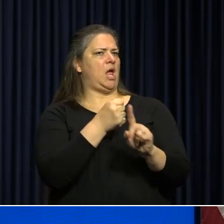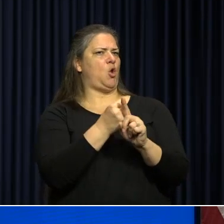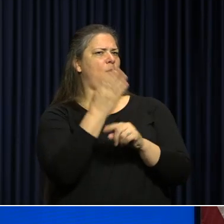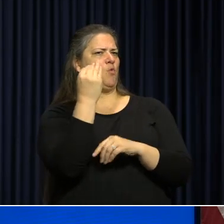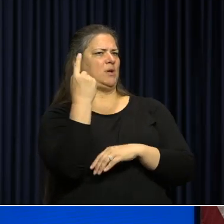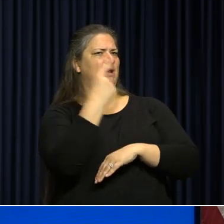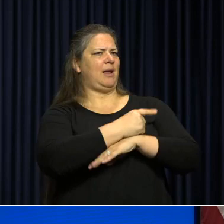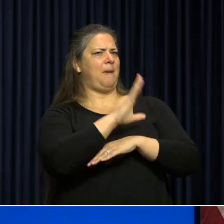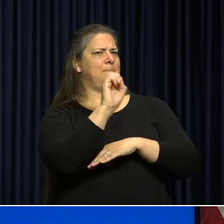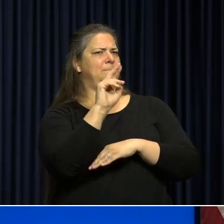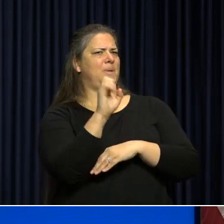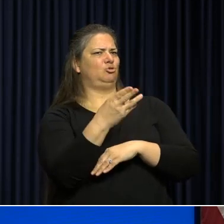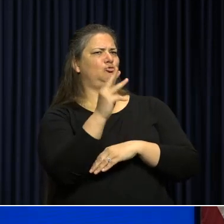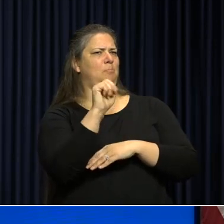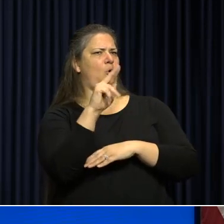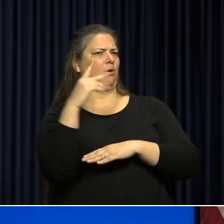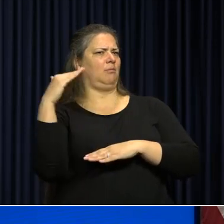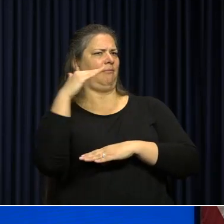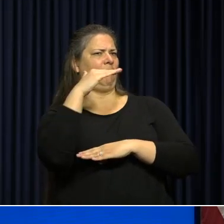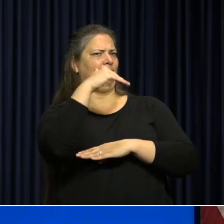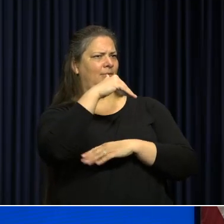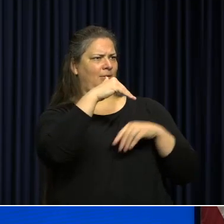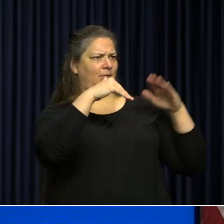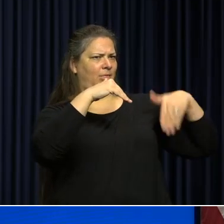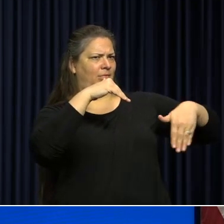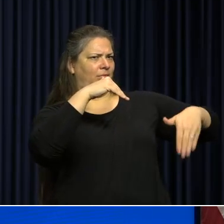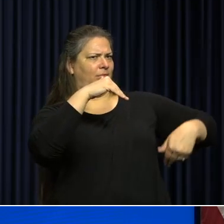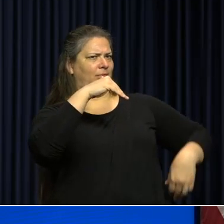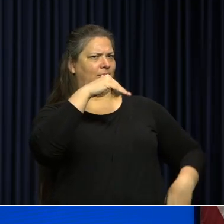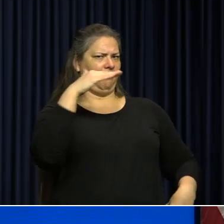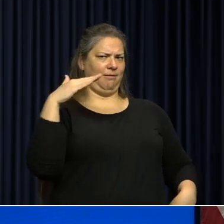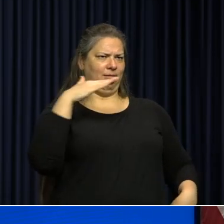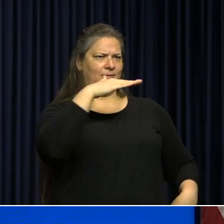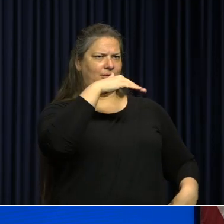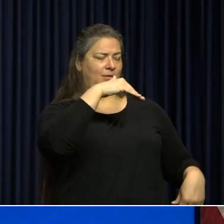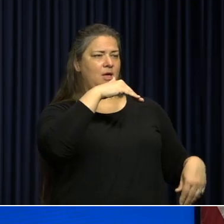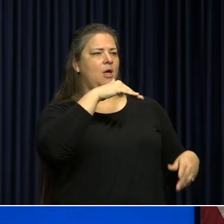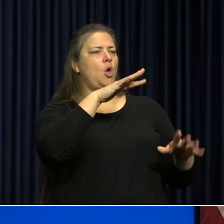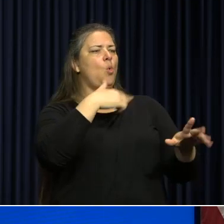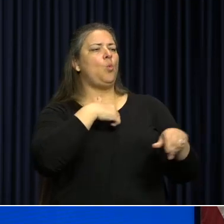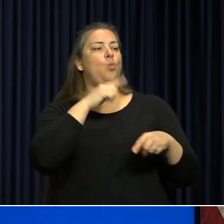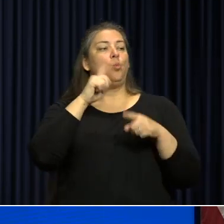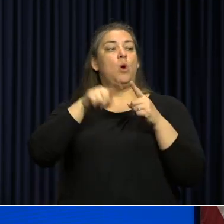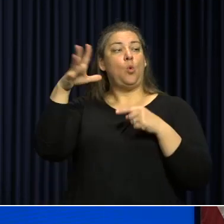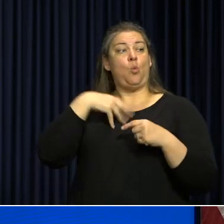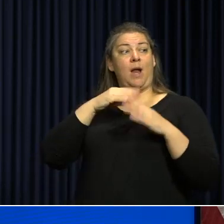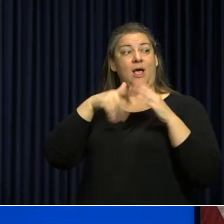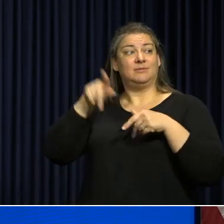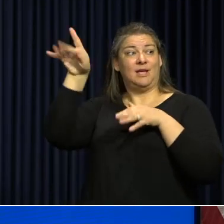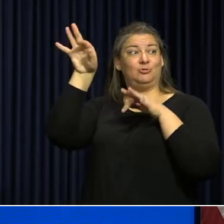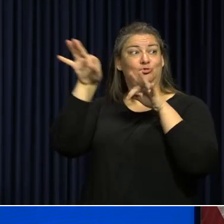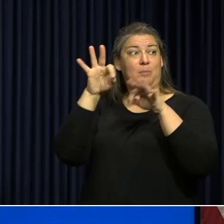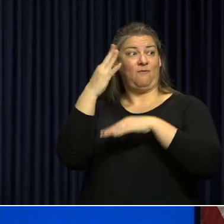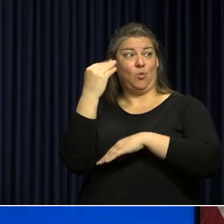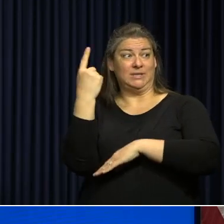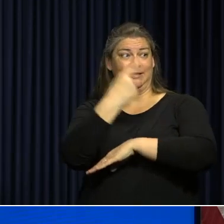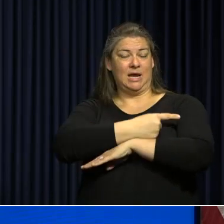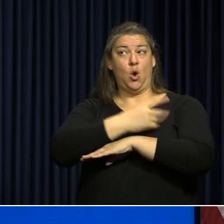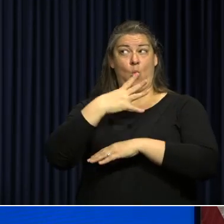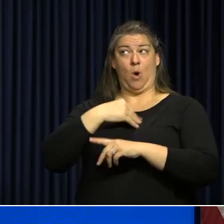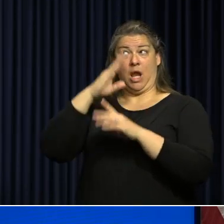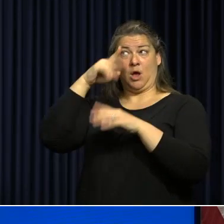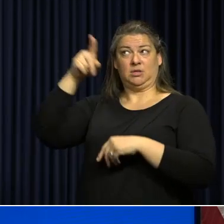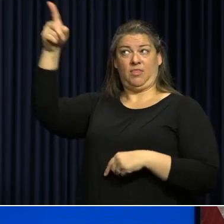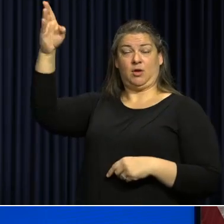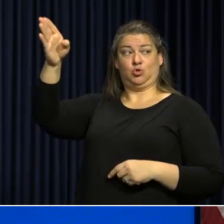benchmark. We're not moving into the phase 1 as described by the White House. It's the White House directly that gives